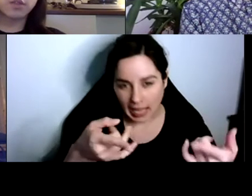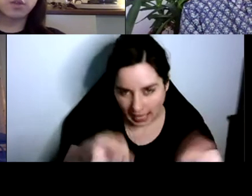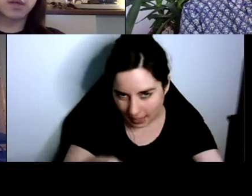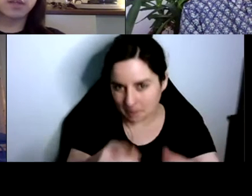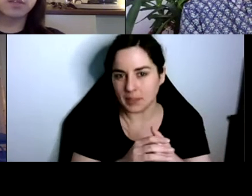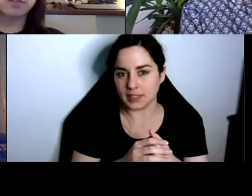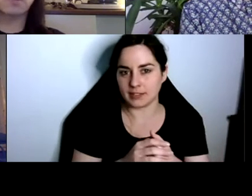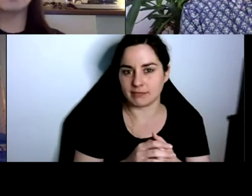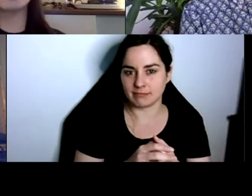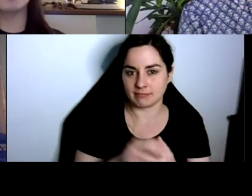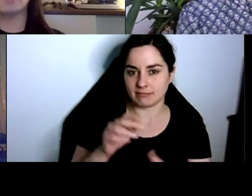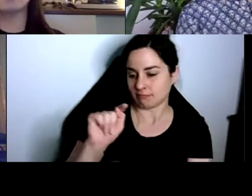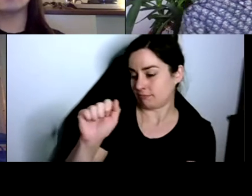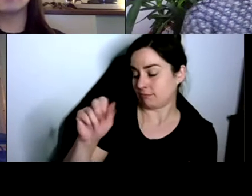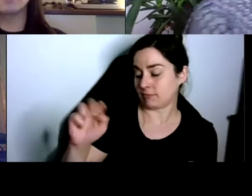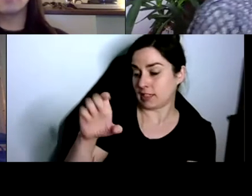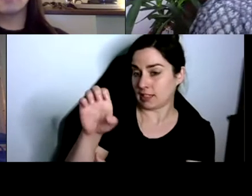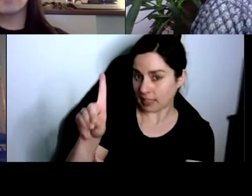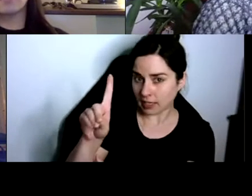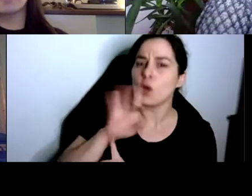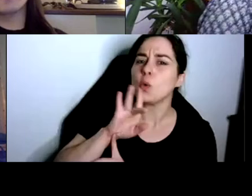to really try to understand